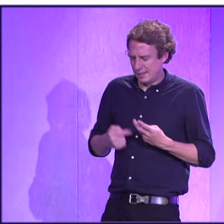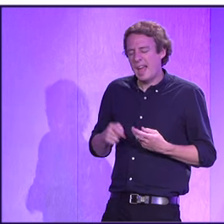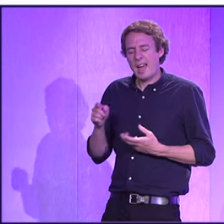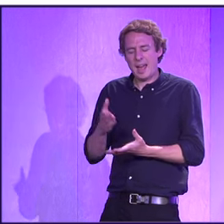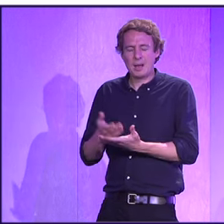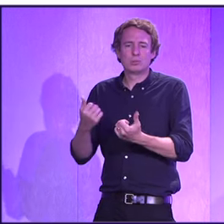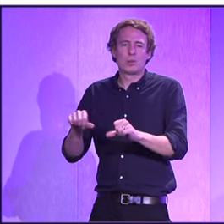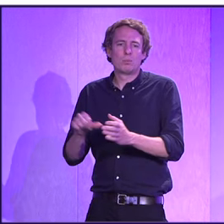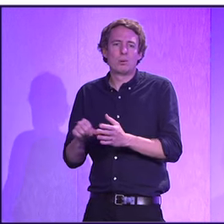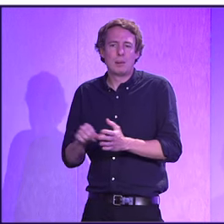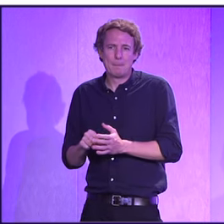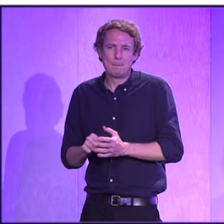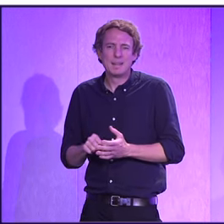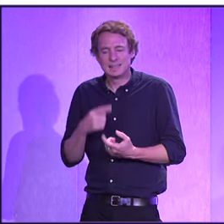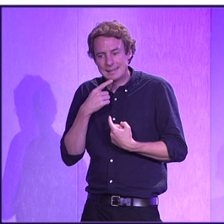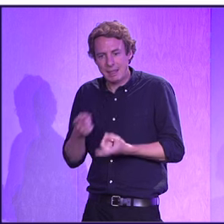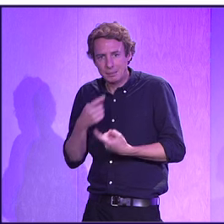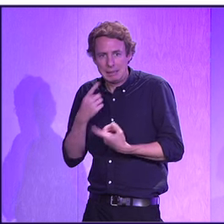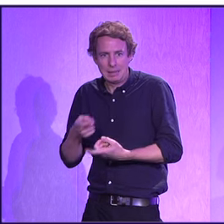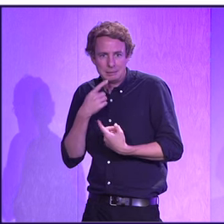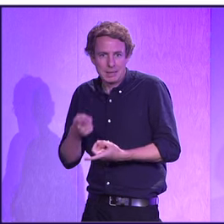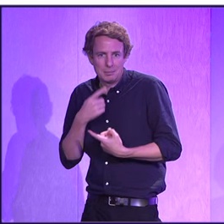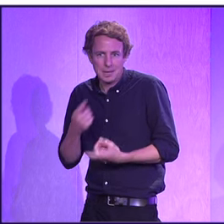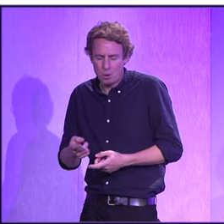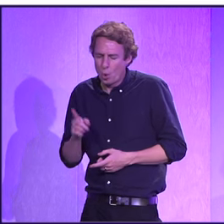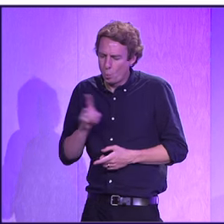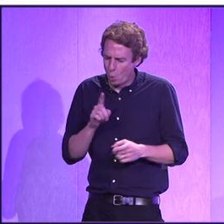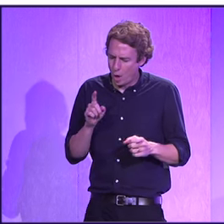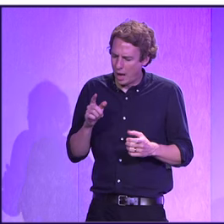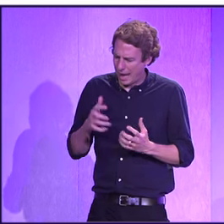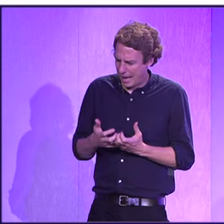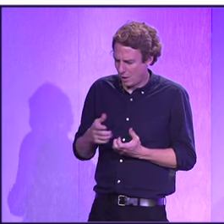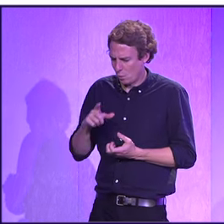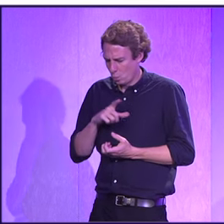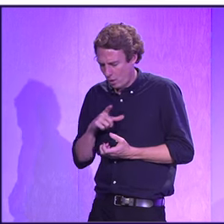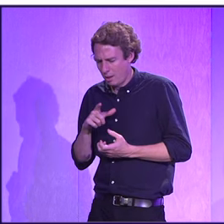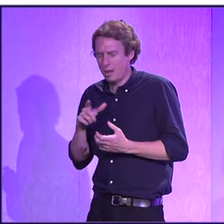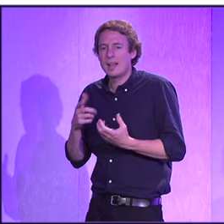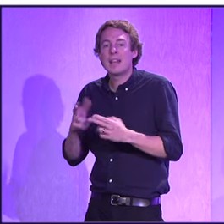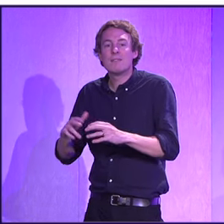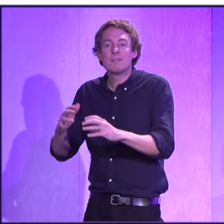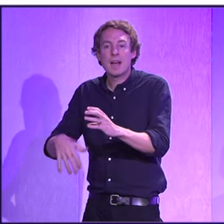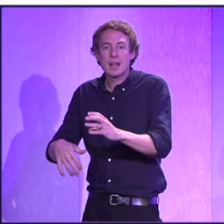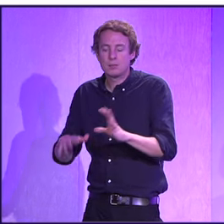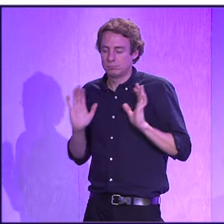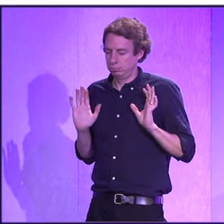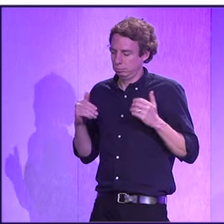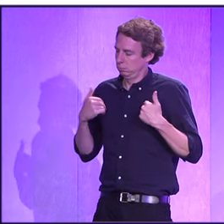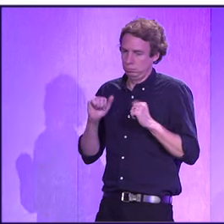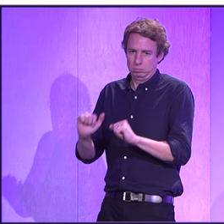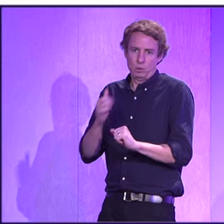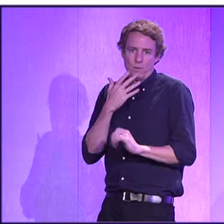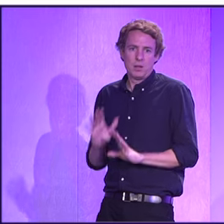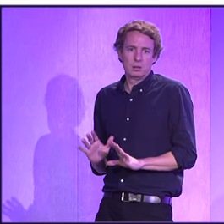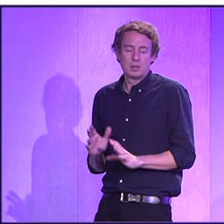efficient, obviously, right? So just tell them what to build, how to build it, and if it fails, then it's their fault.